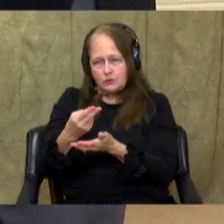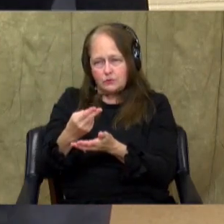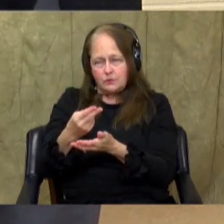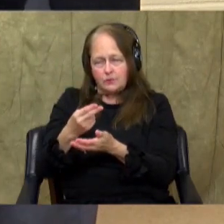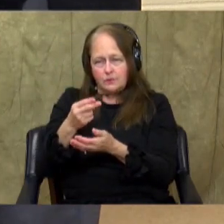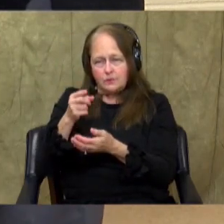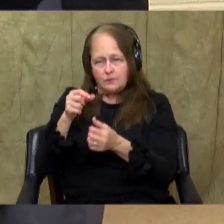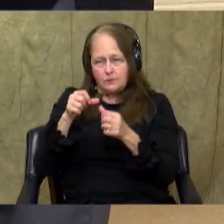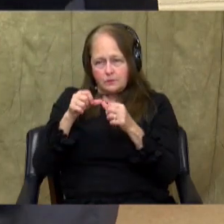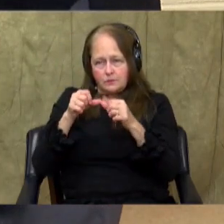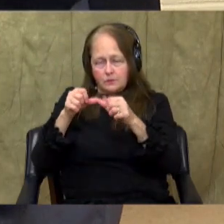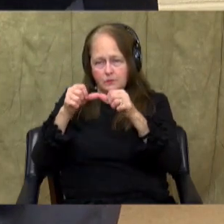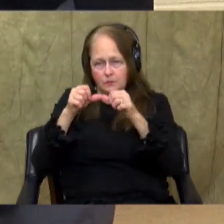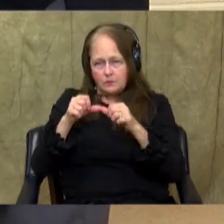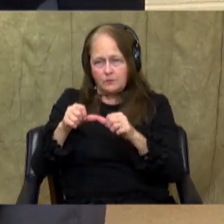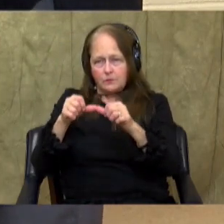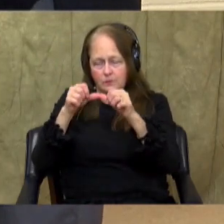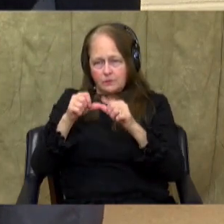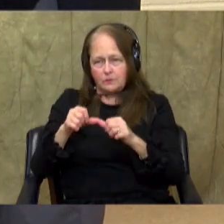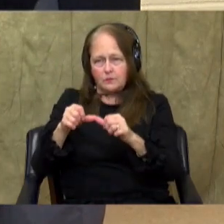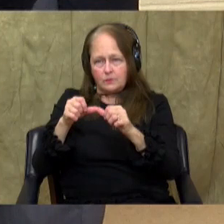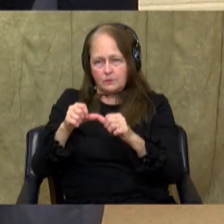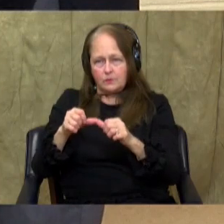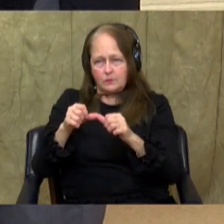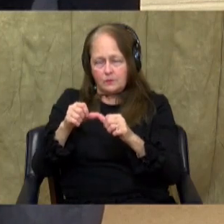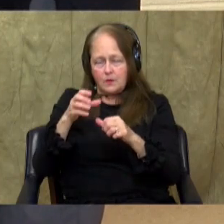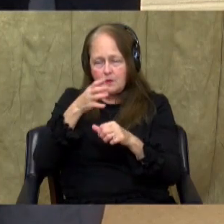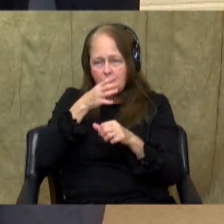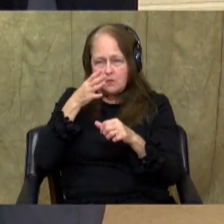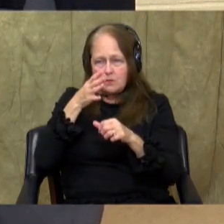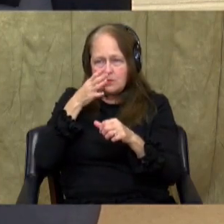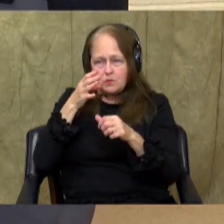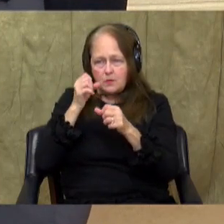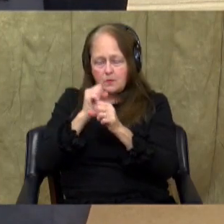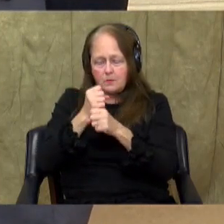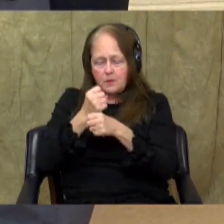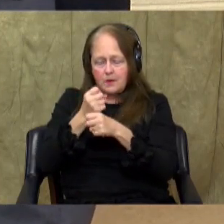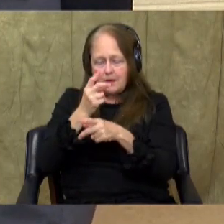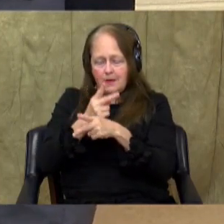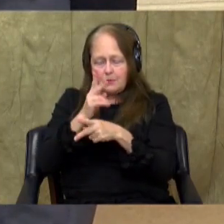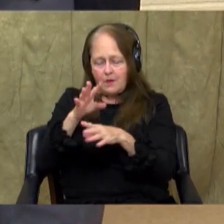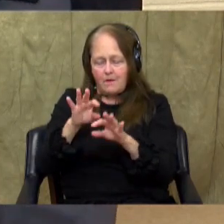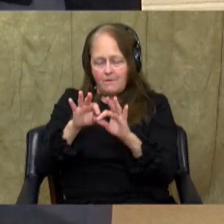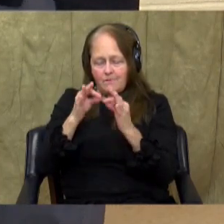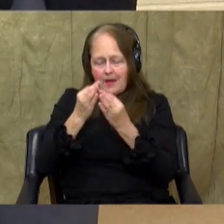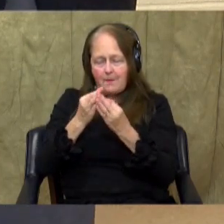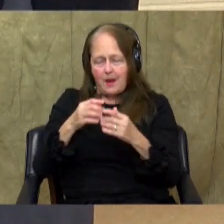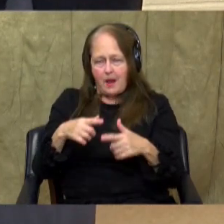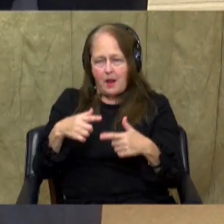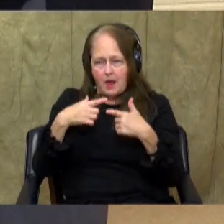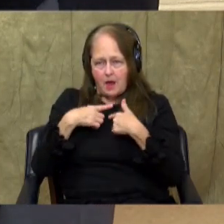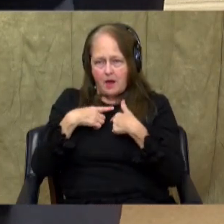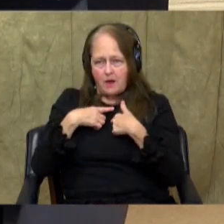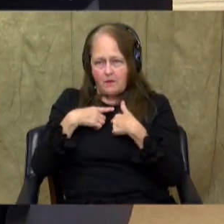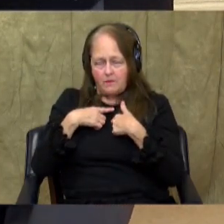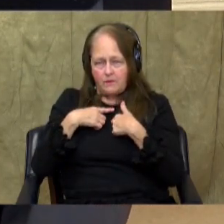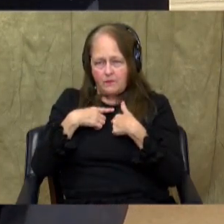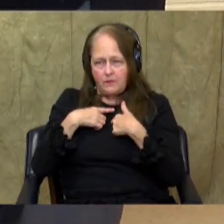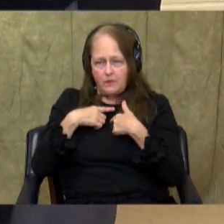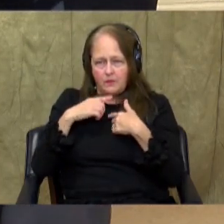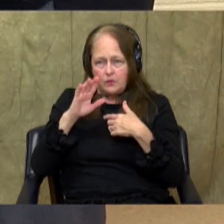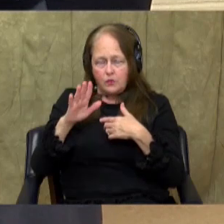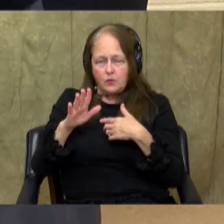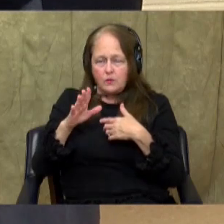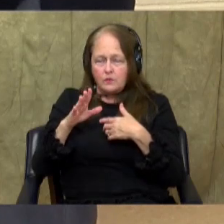Subsistence farmers. Remember what that definition is. That's farming to keep your family alive, raising livestock